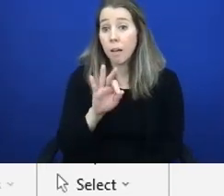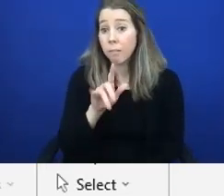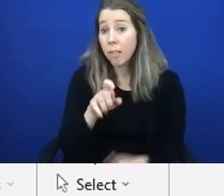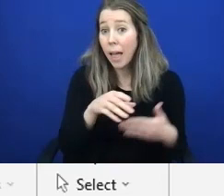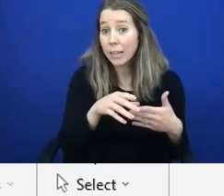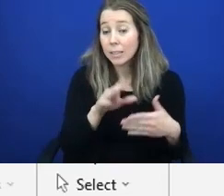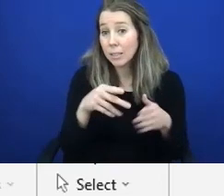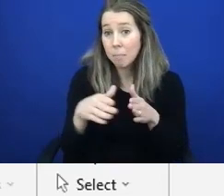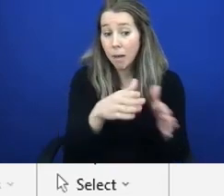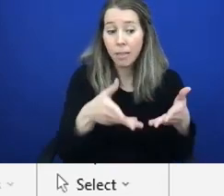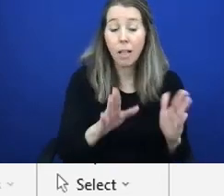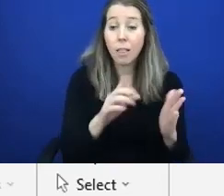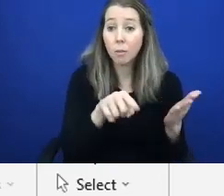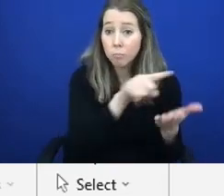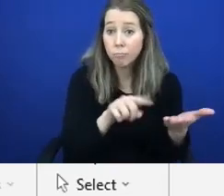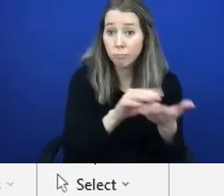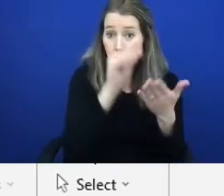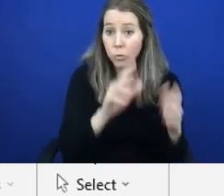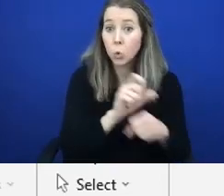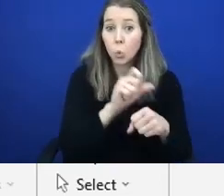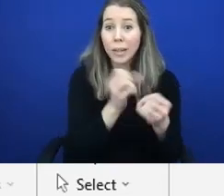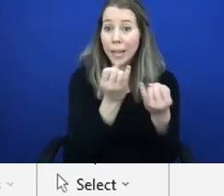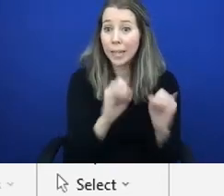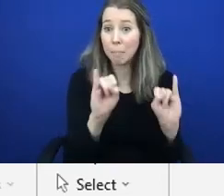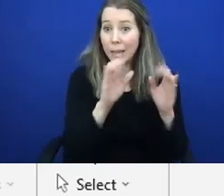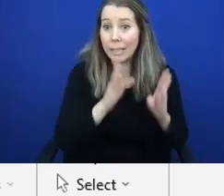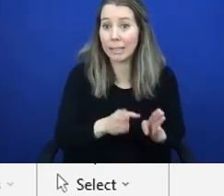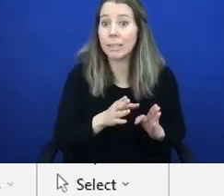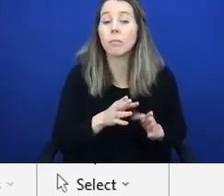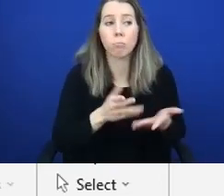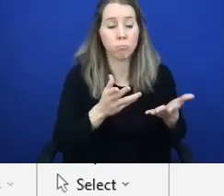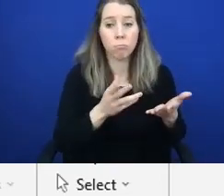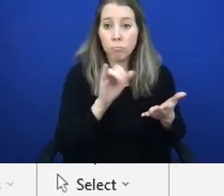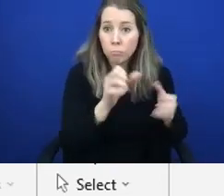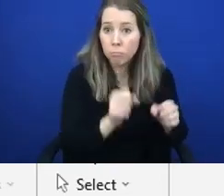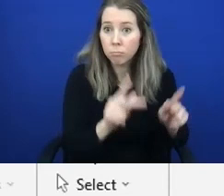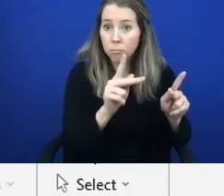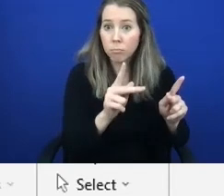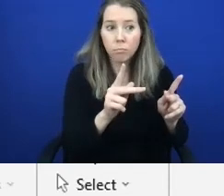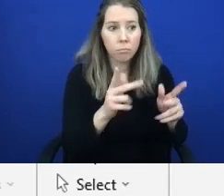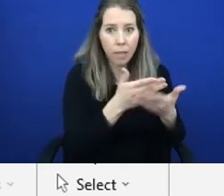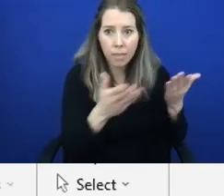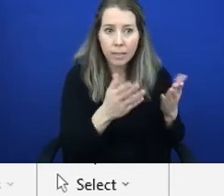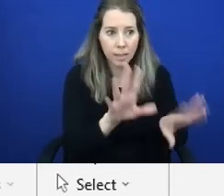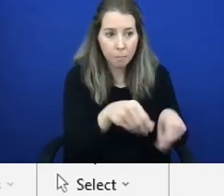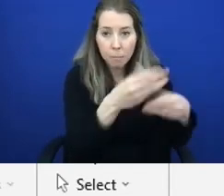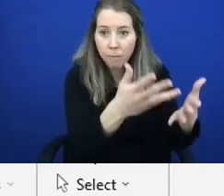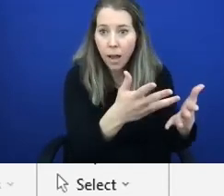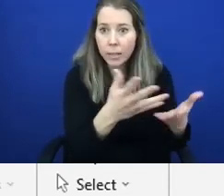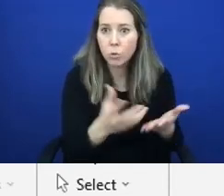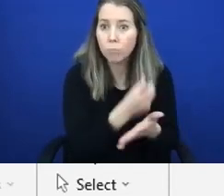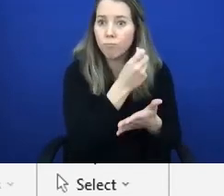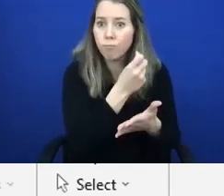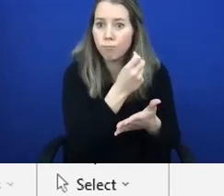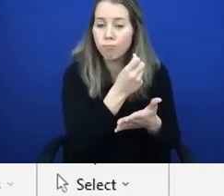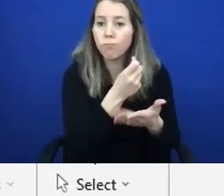work independently on taking advantage of the opportunity with the materials that are provided to